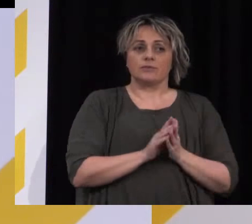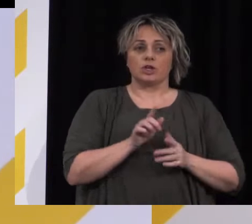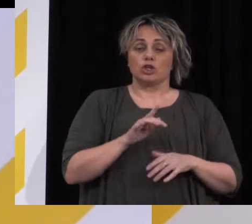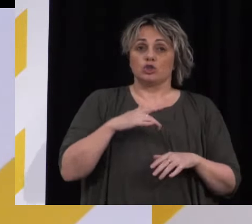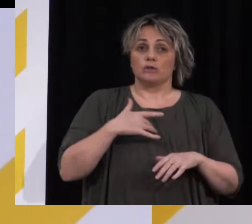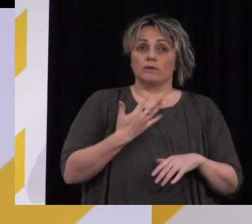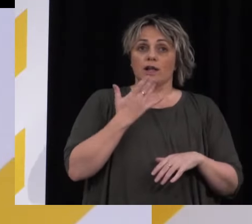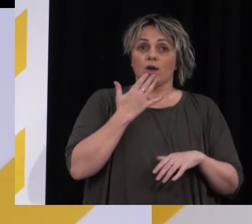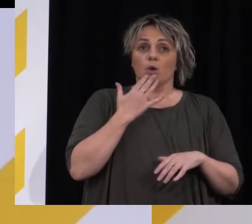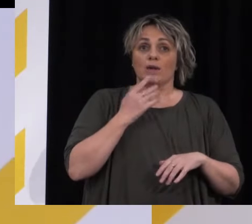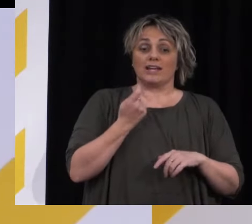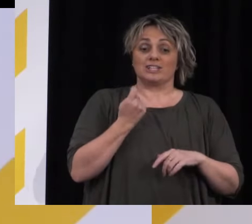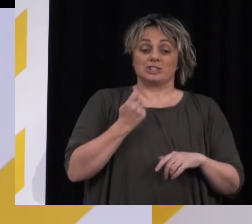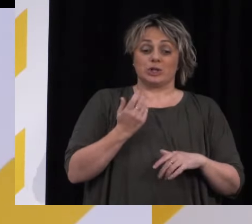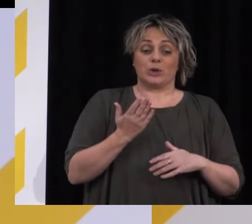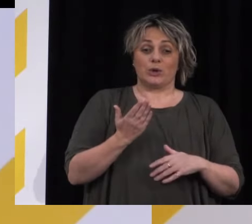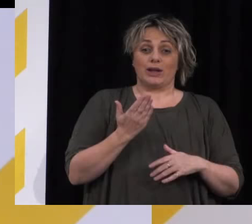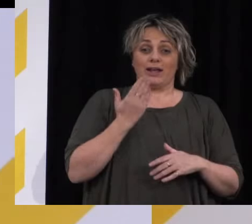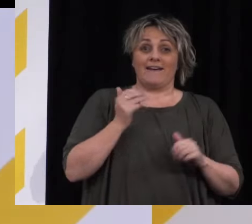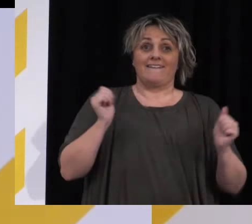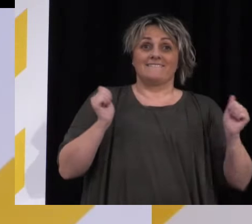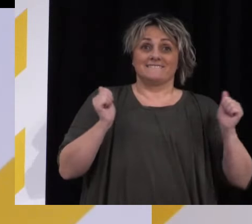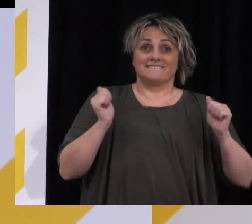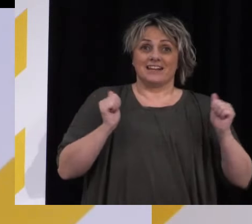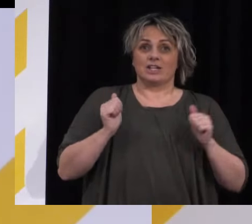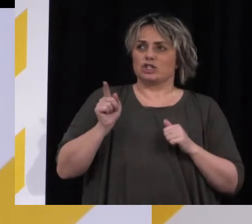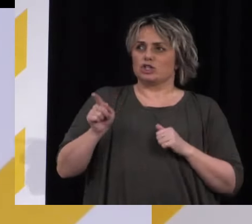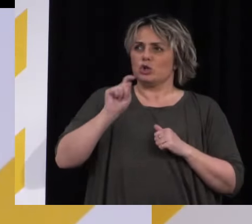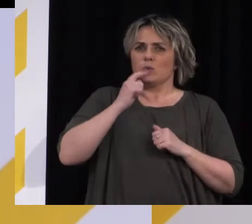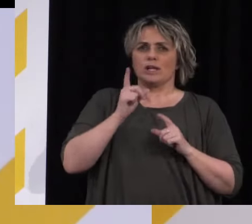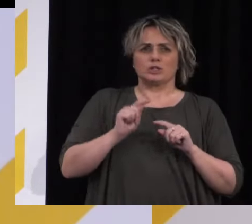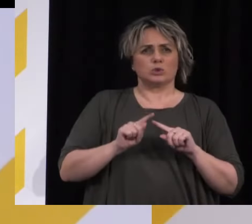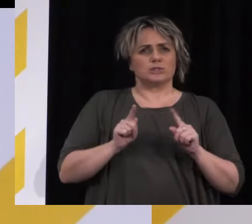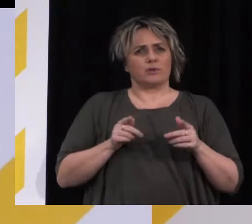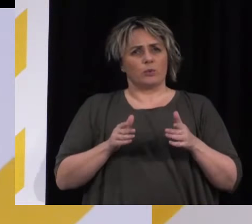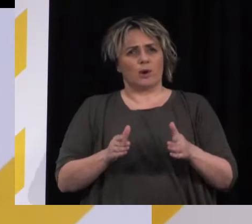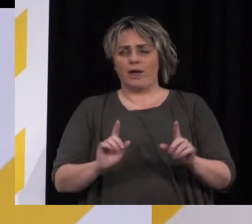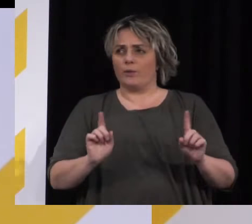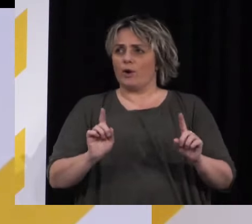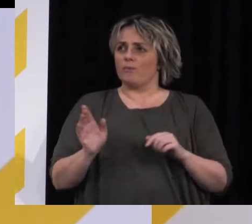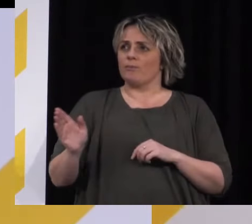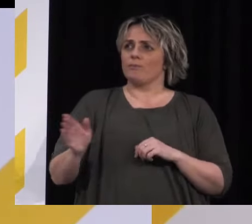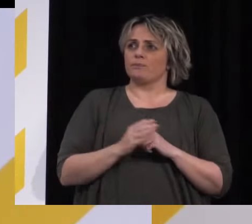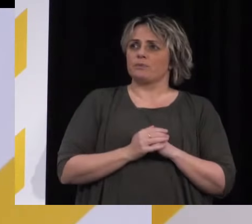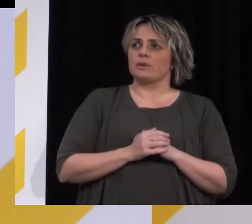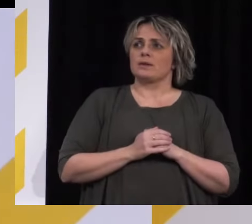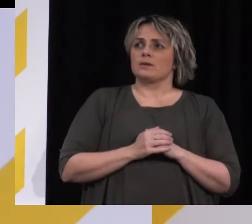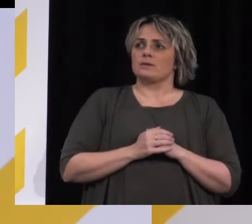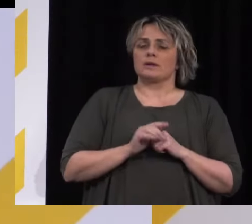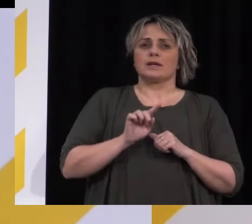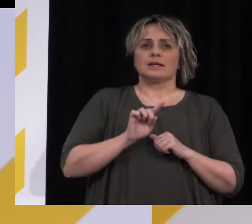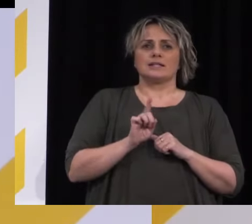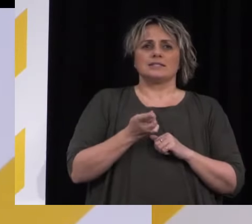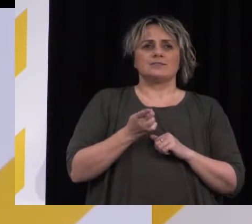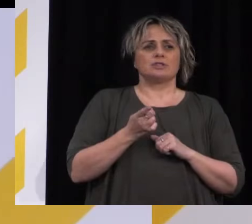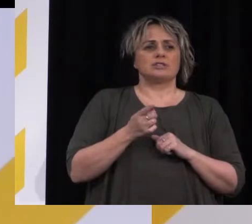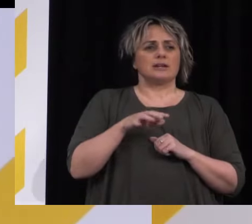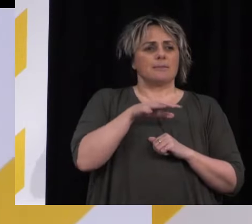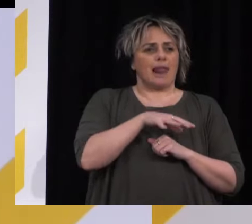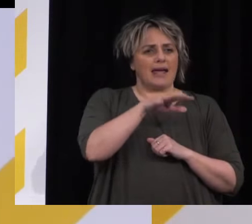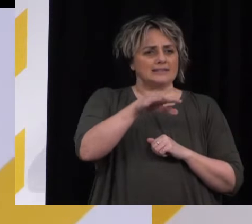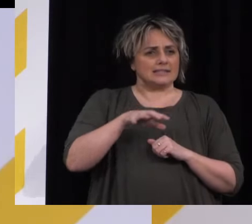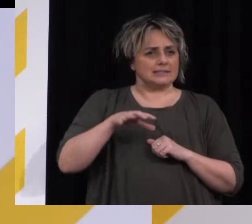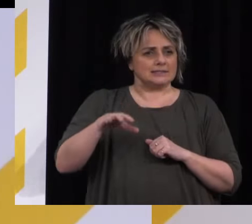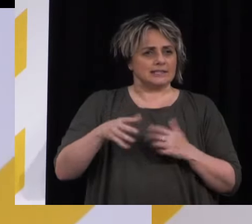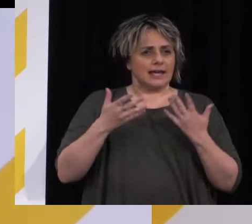closer to the finish line, you'll do something like that? Yeah, slightly different, slightly different places at the moment as well.